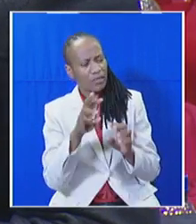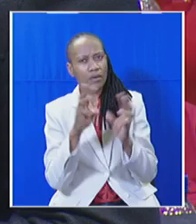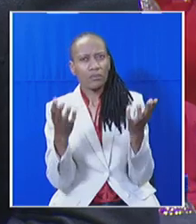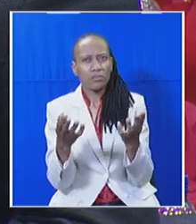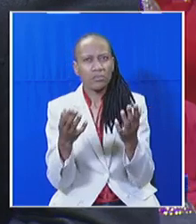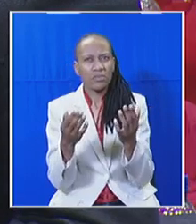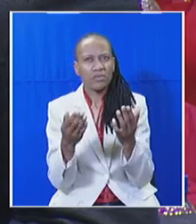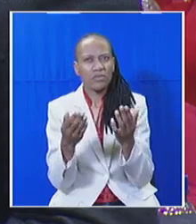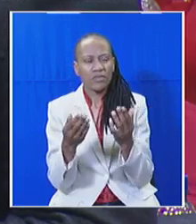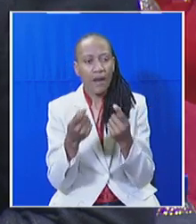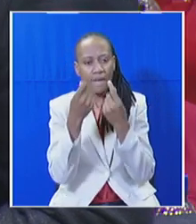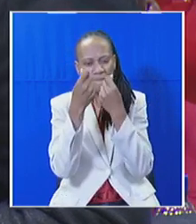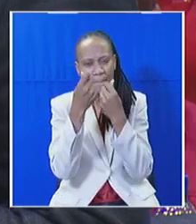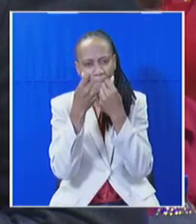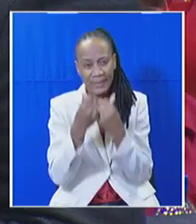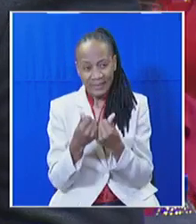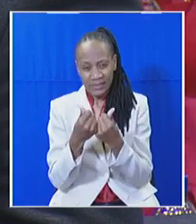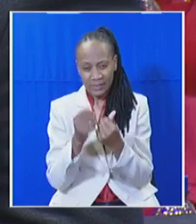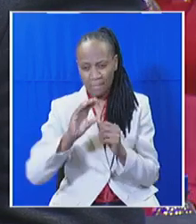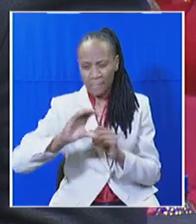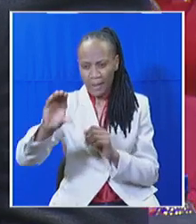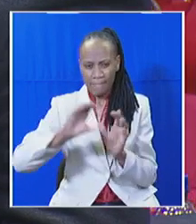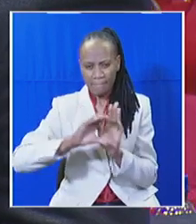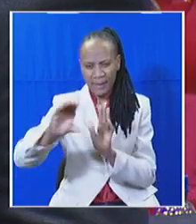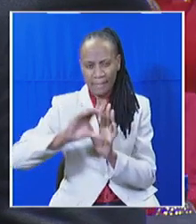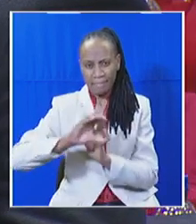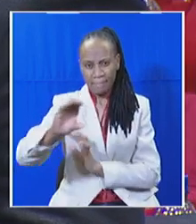on illicit financial flows, to be the